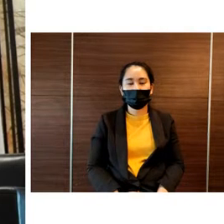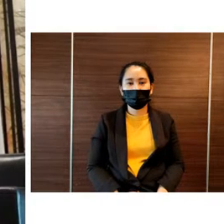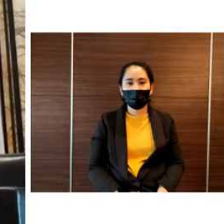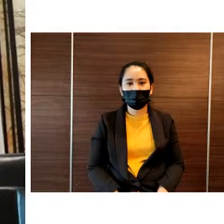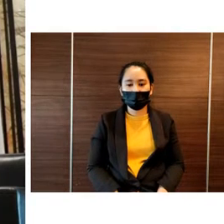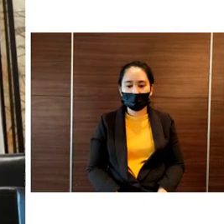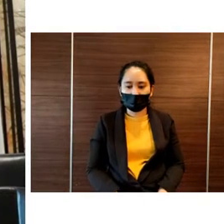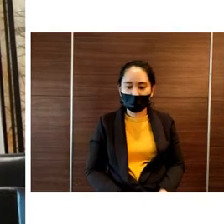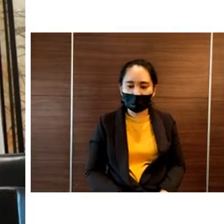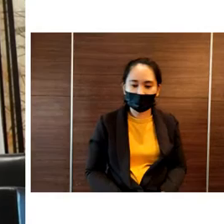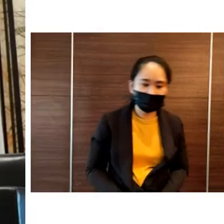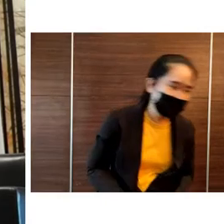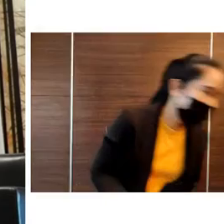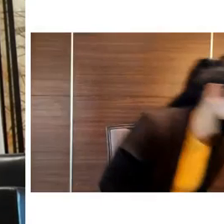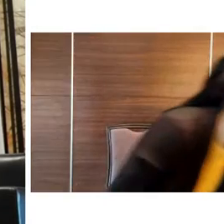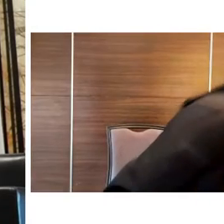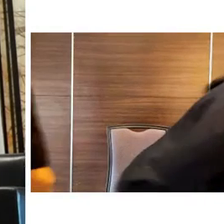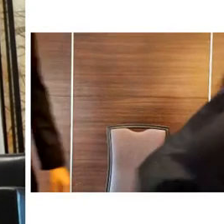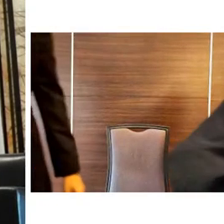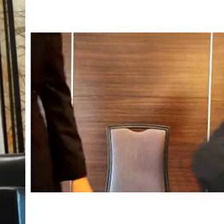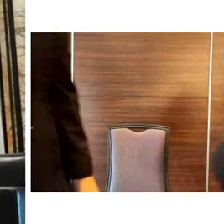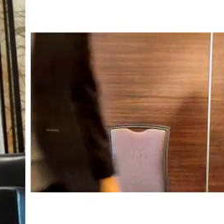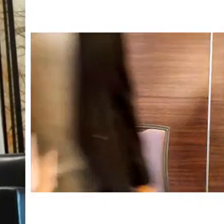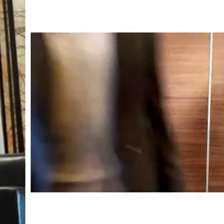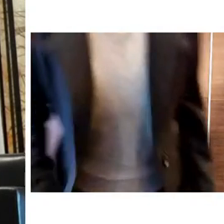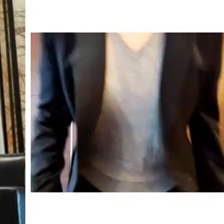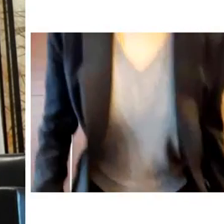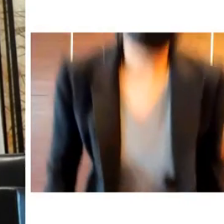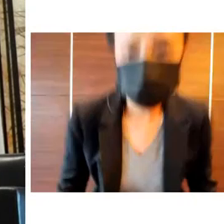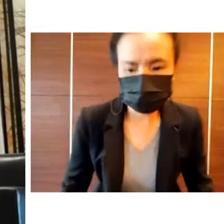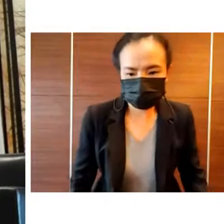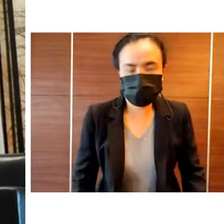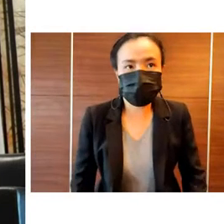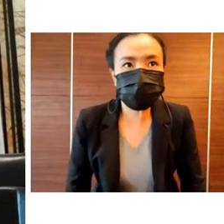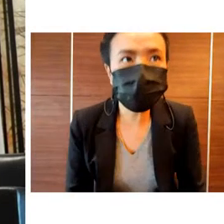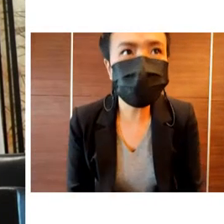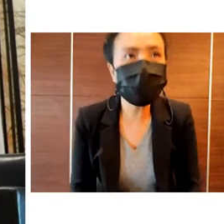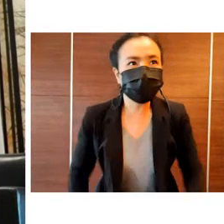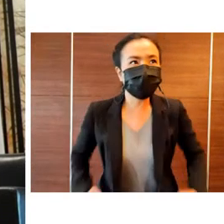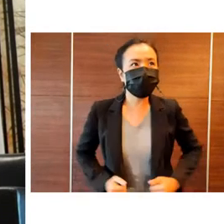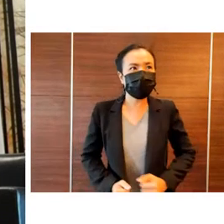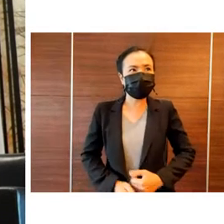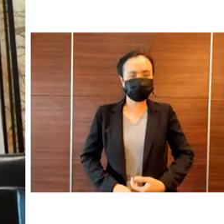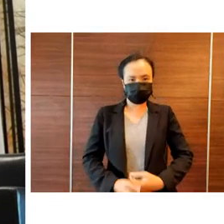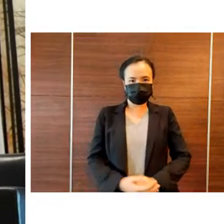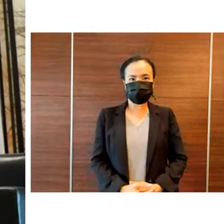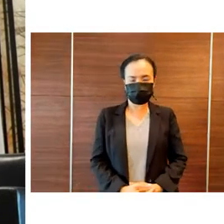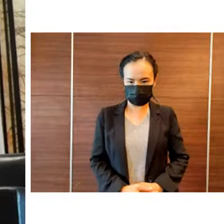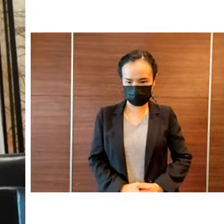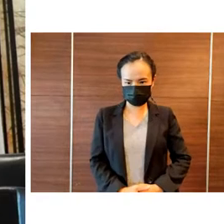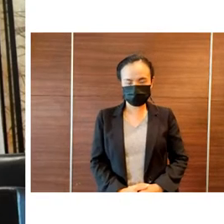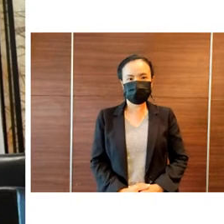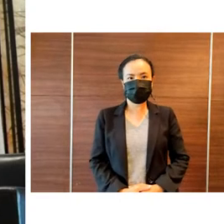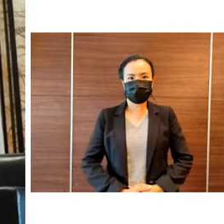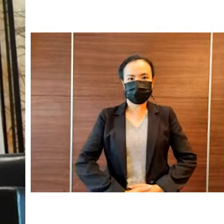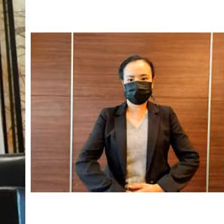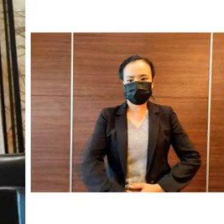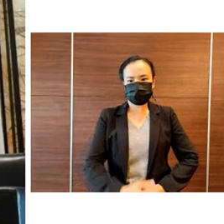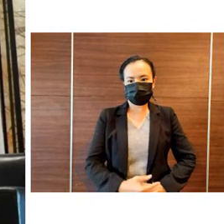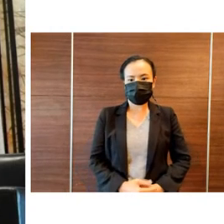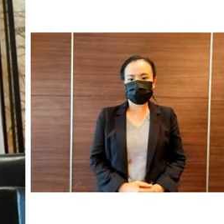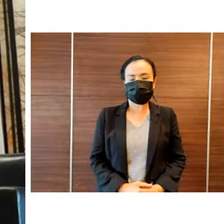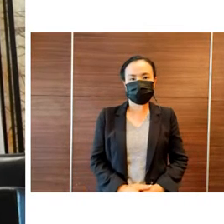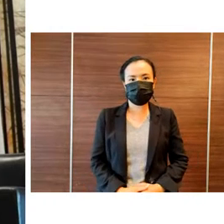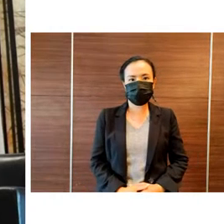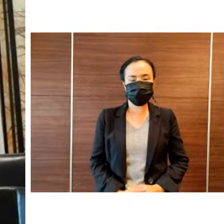organizing at the saunas, you know, does it really, really helpful? Because, you know, again, the temptation has always been there,